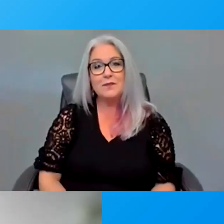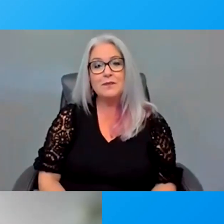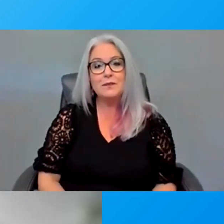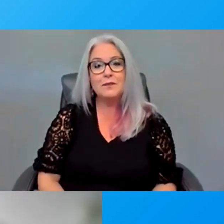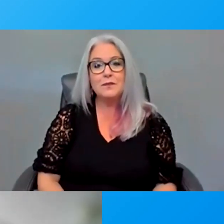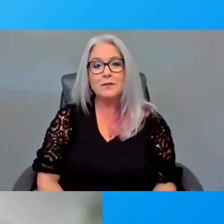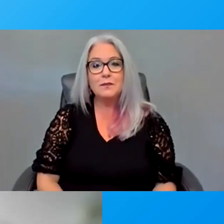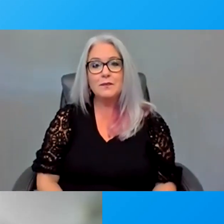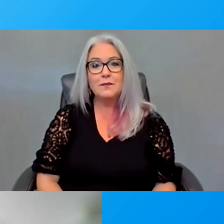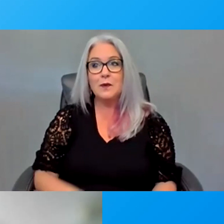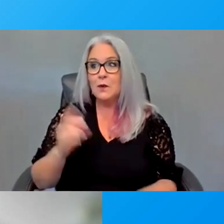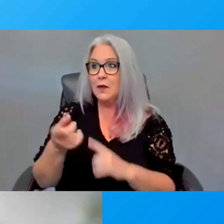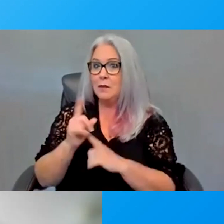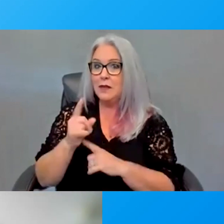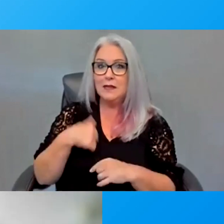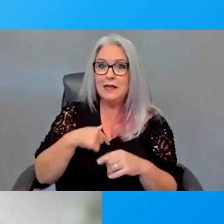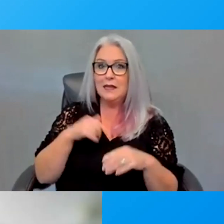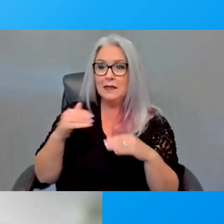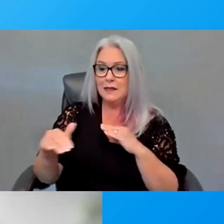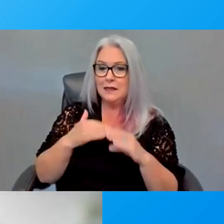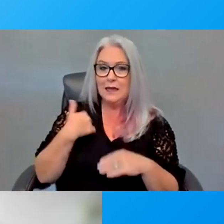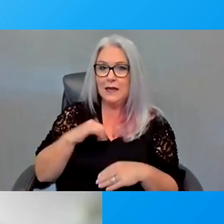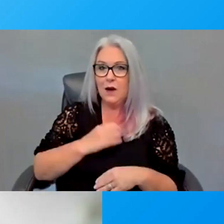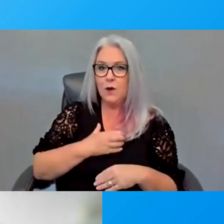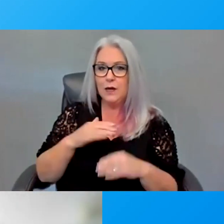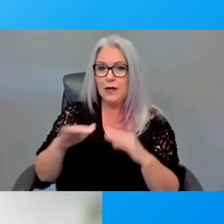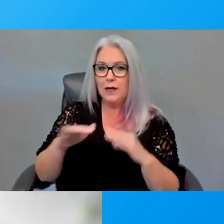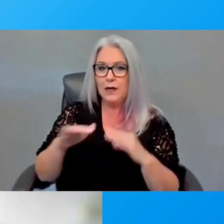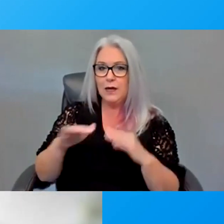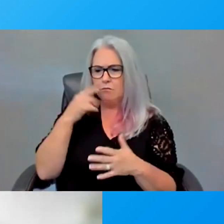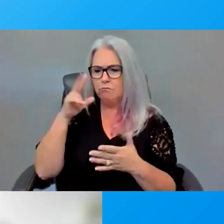Hold on 1 minute. Someone sent a question to our email. Okay.